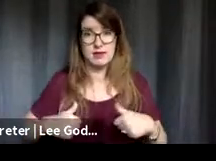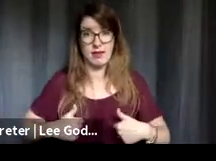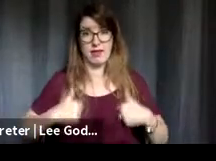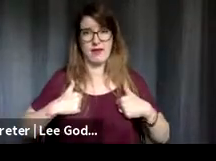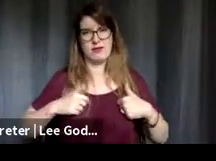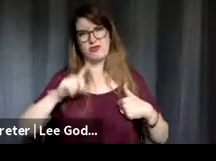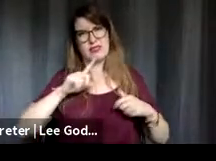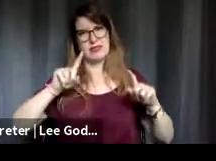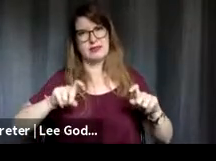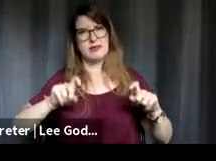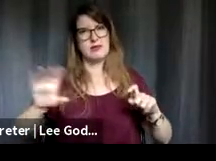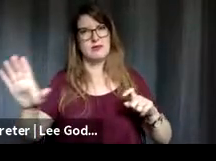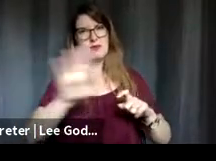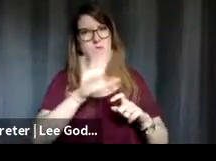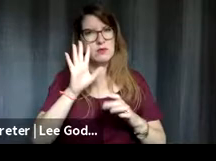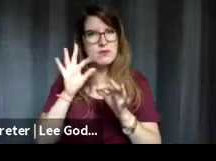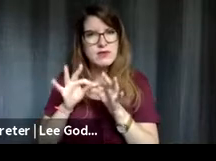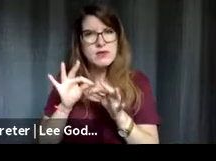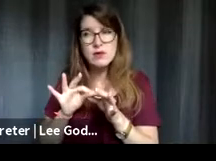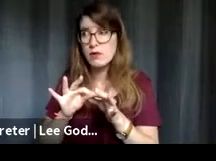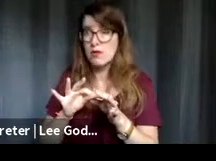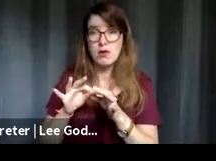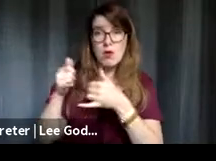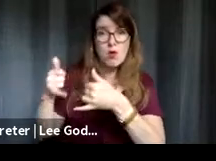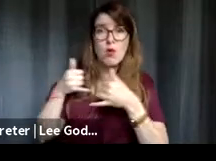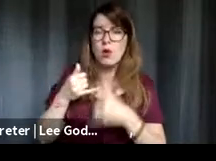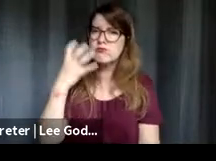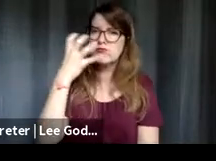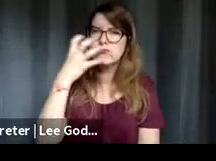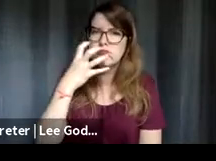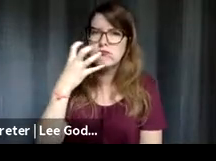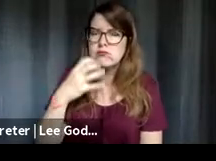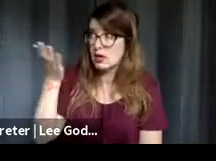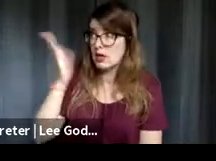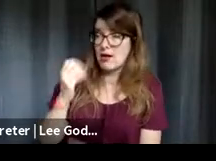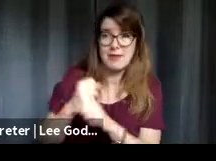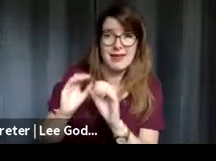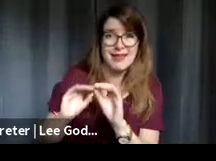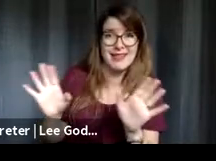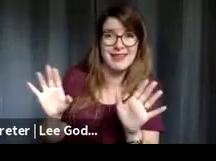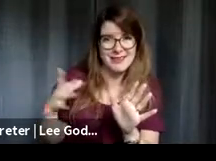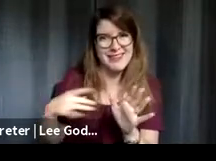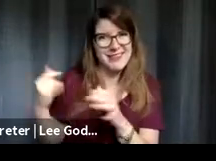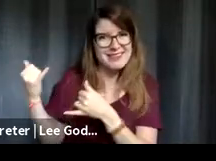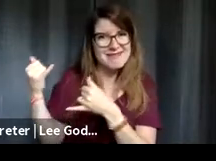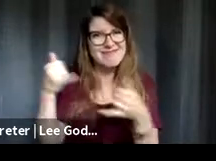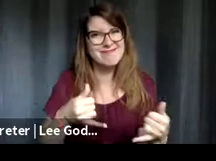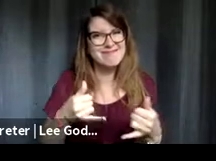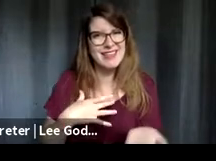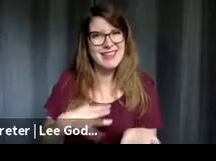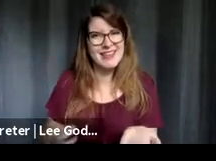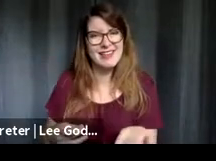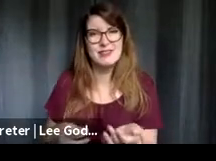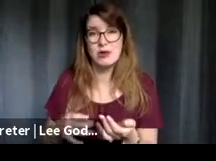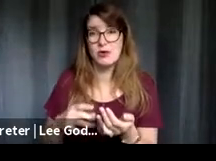of faithfulness. And the rewards are great. I mean, God's made that clear. He's a rewarder. So in week